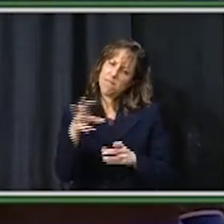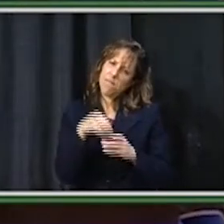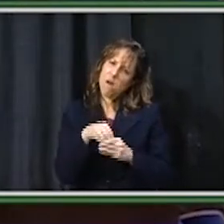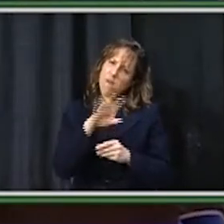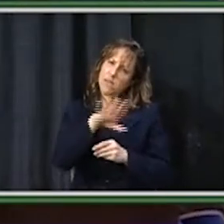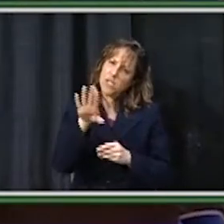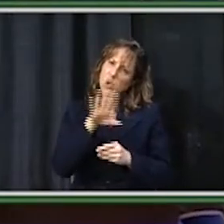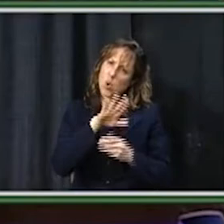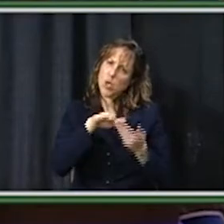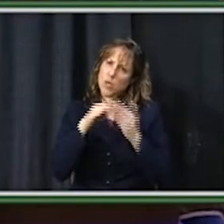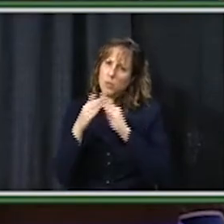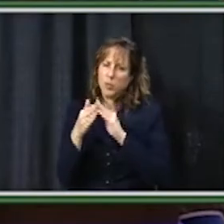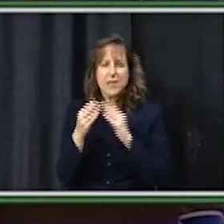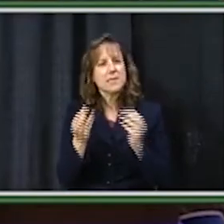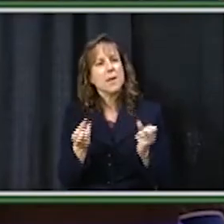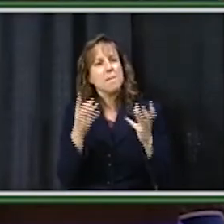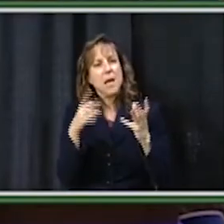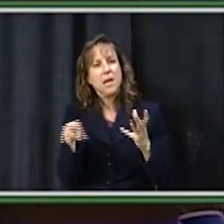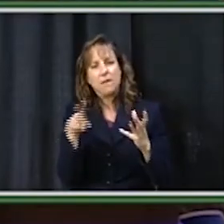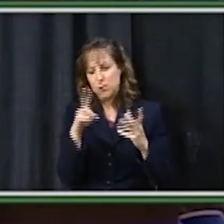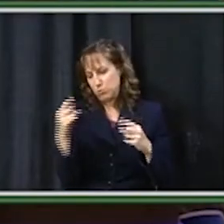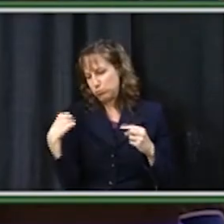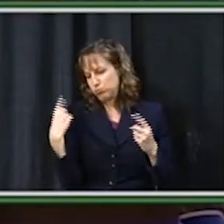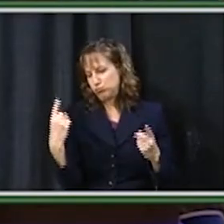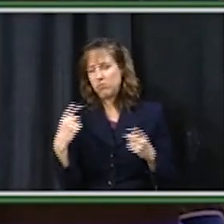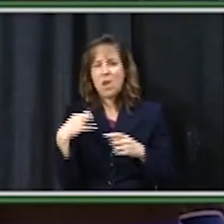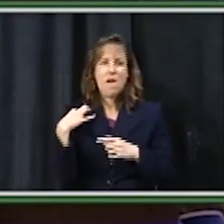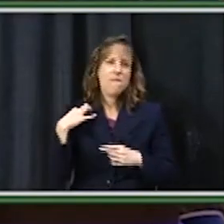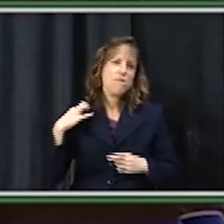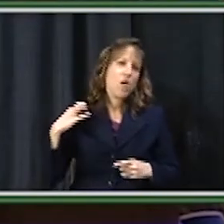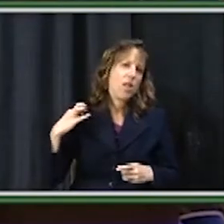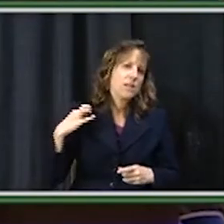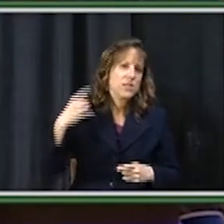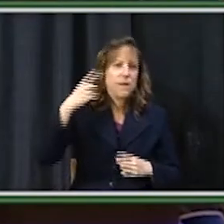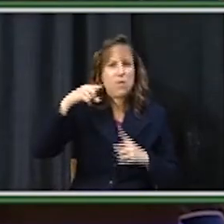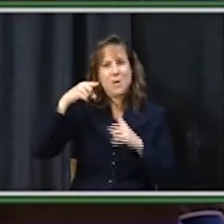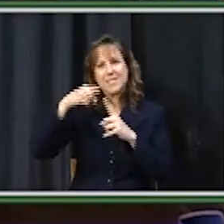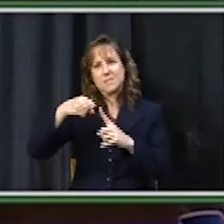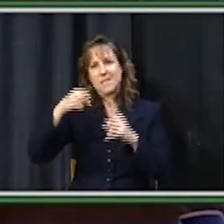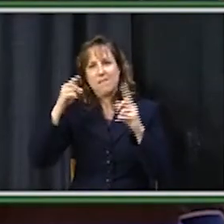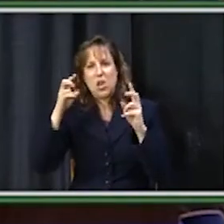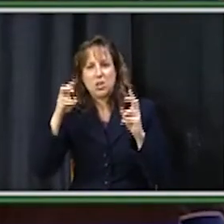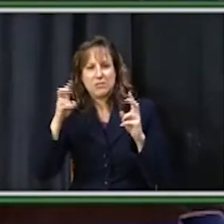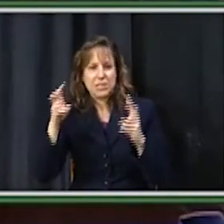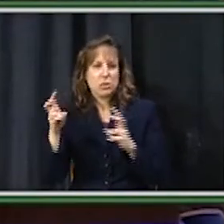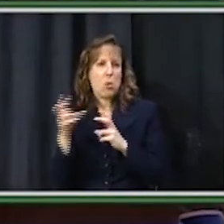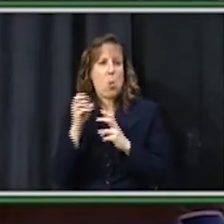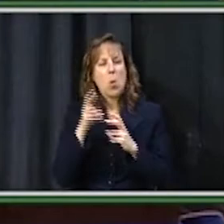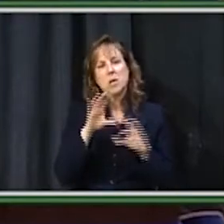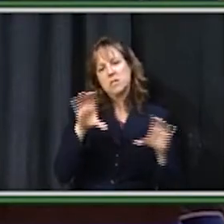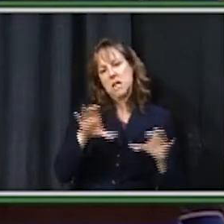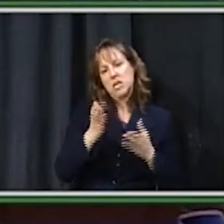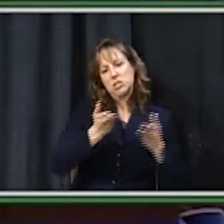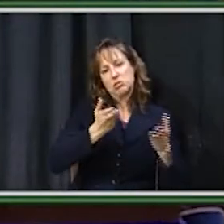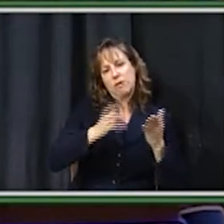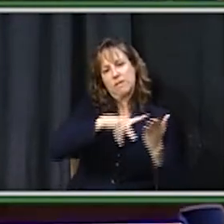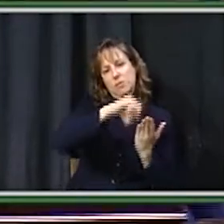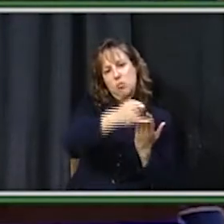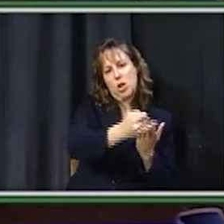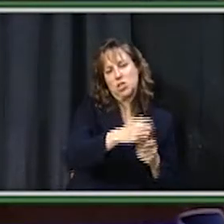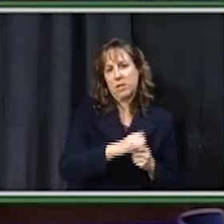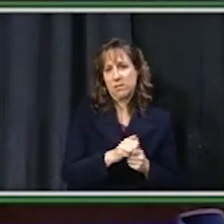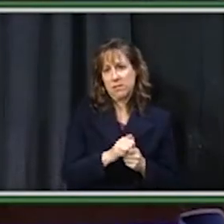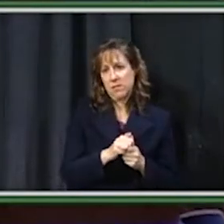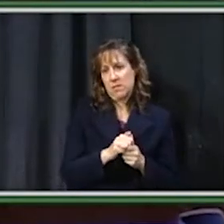communities. I know that many of you have volunteered for a cause or have taken on service projects. That doesn't have